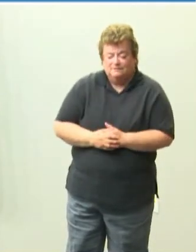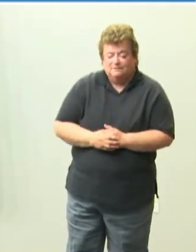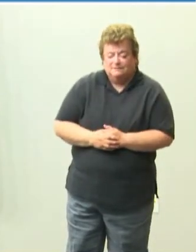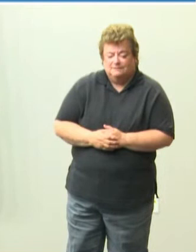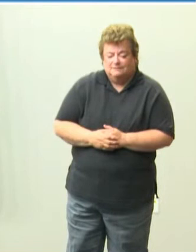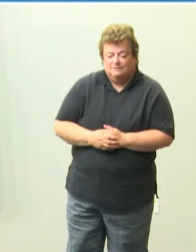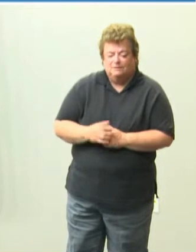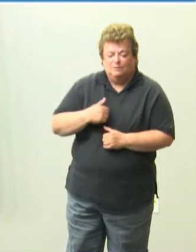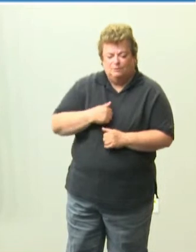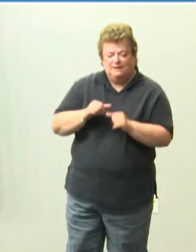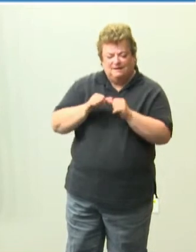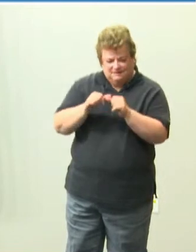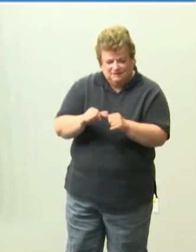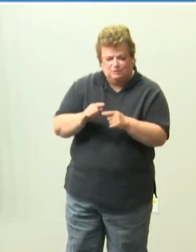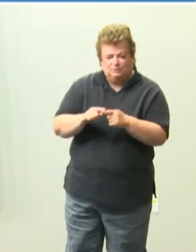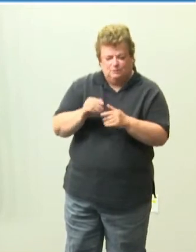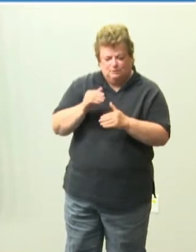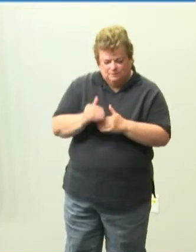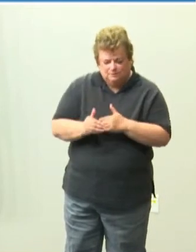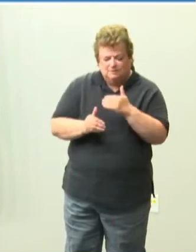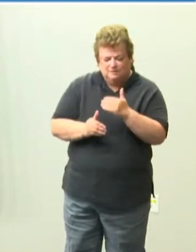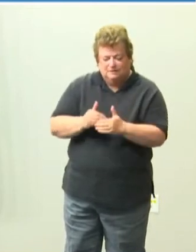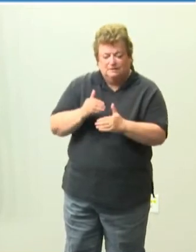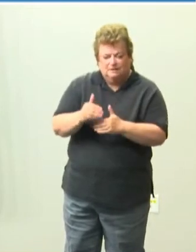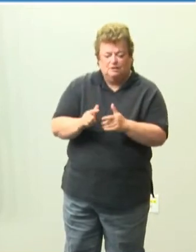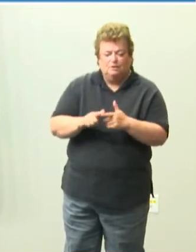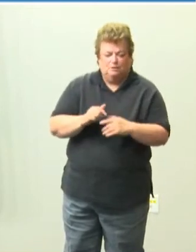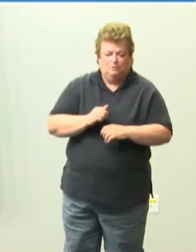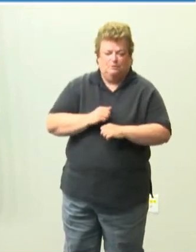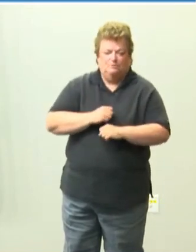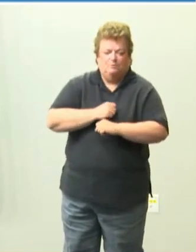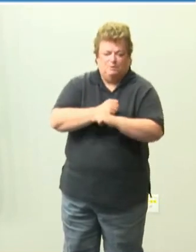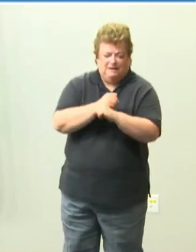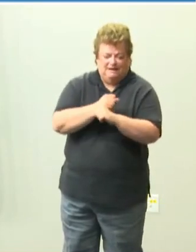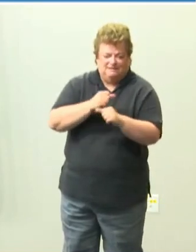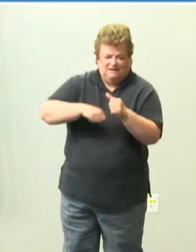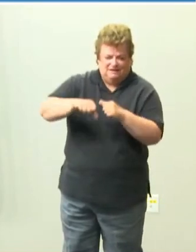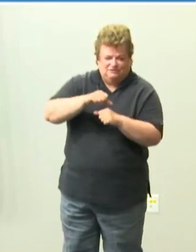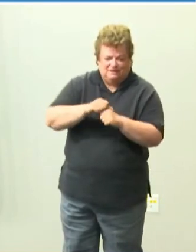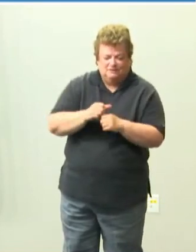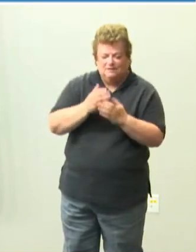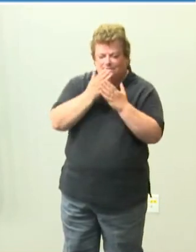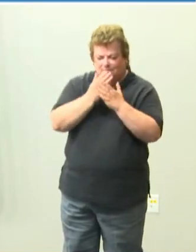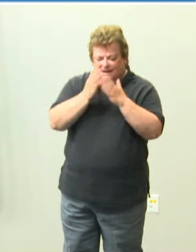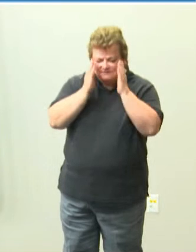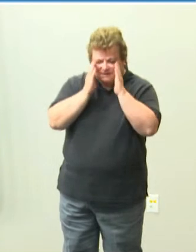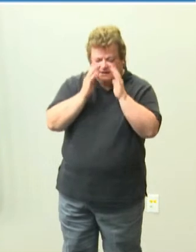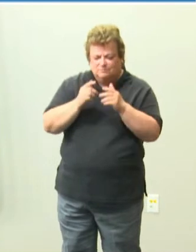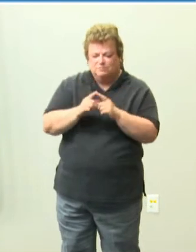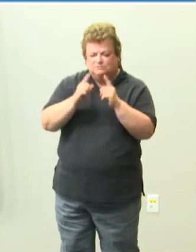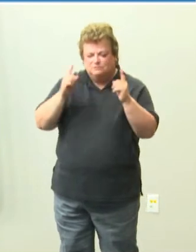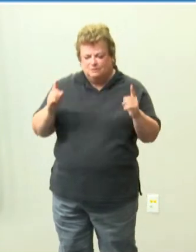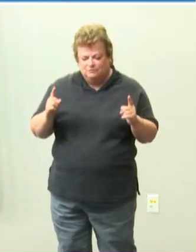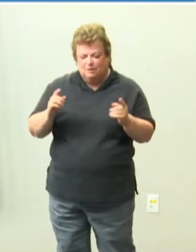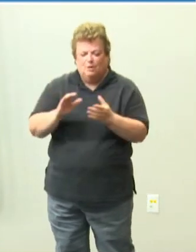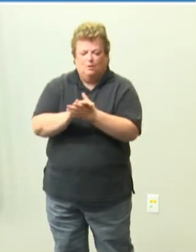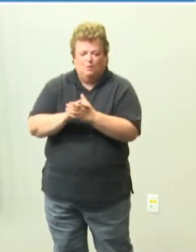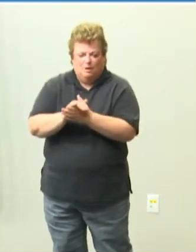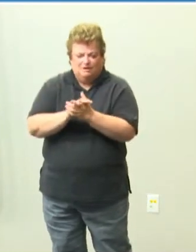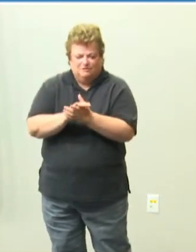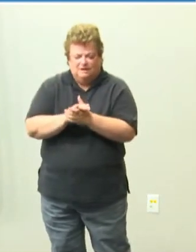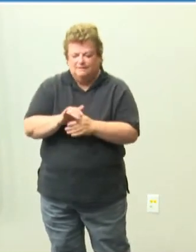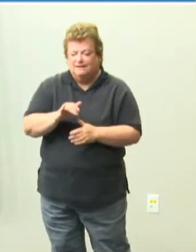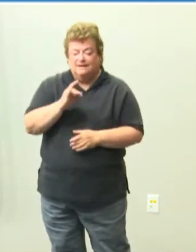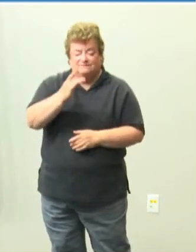take steps to keep each other safe. Masking up, socially distancing, washing your hands, staying home if you're